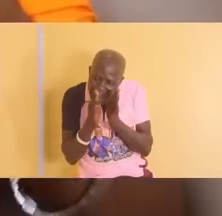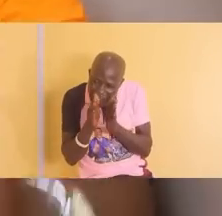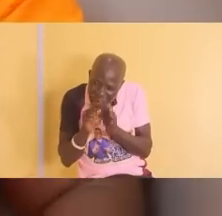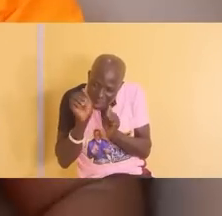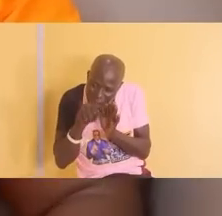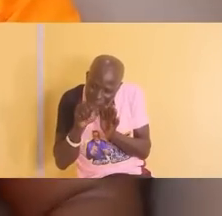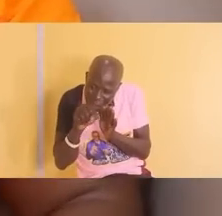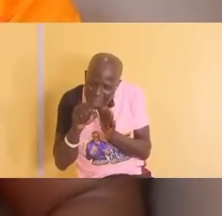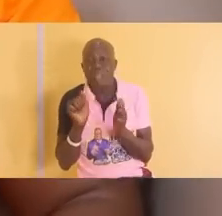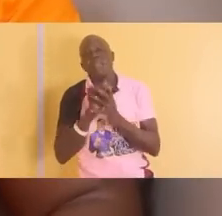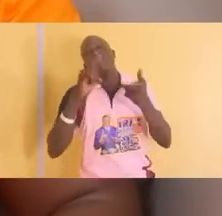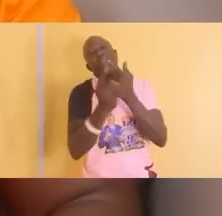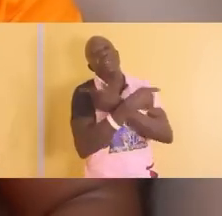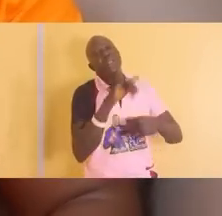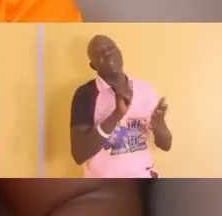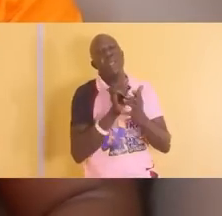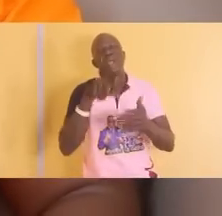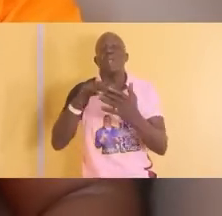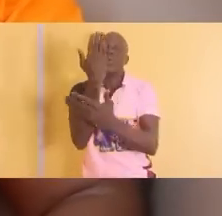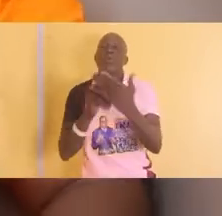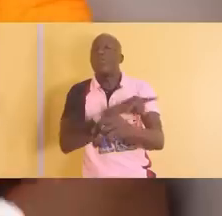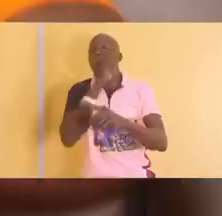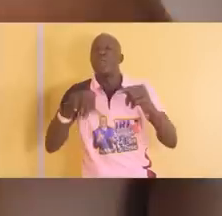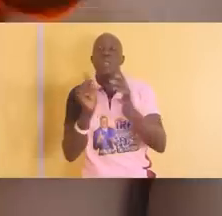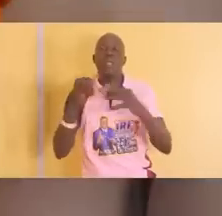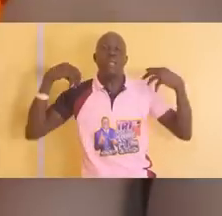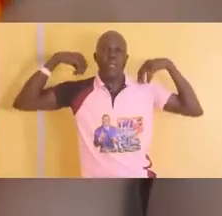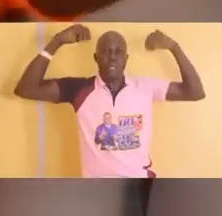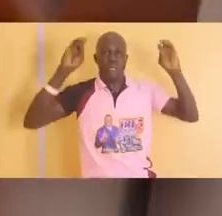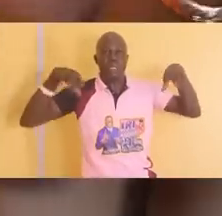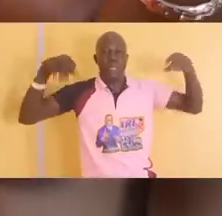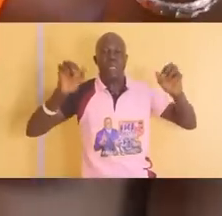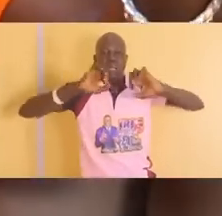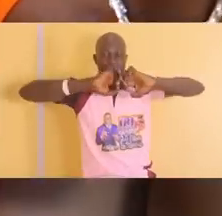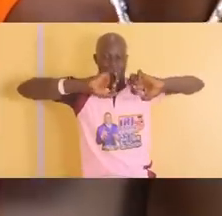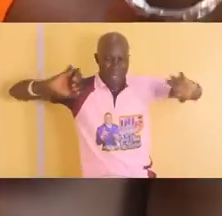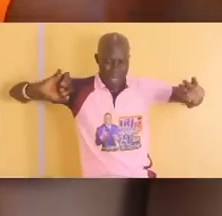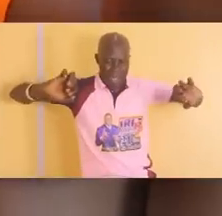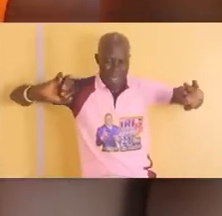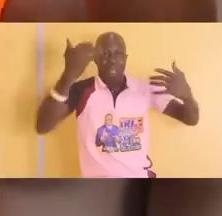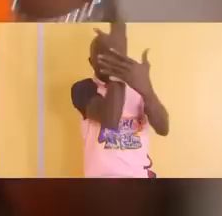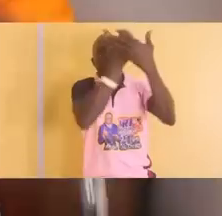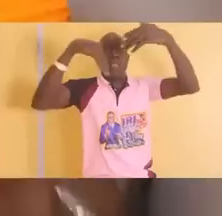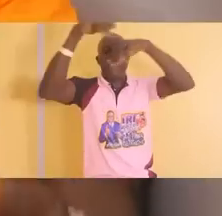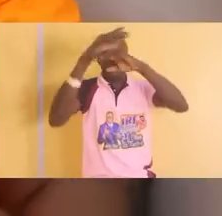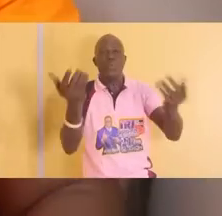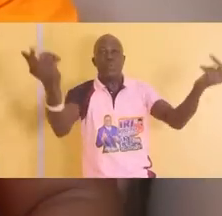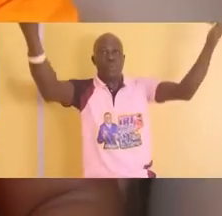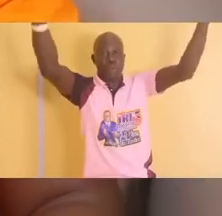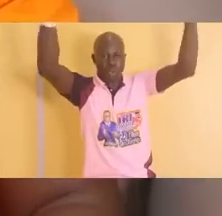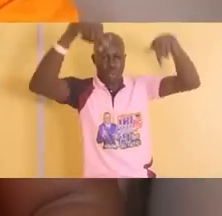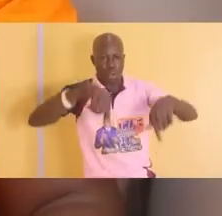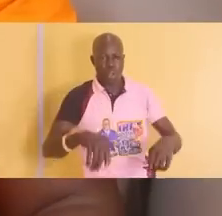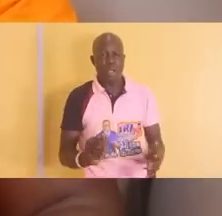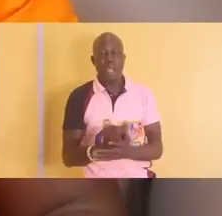door. The day that the angels defied heaven and they were